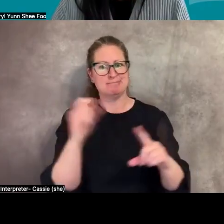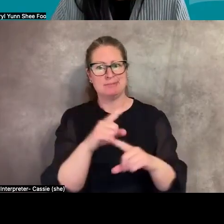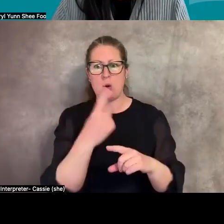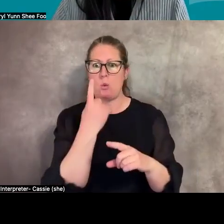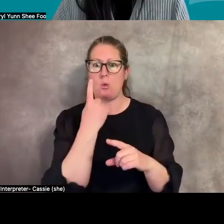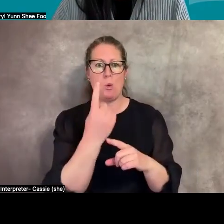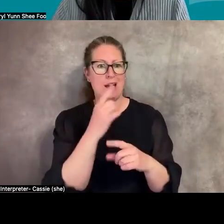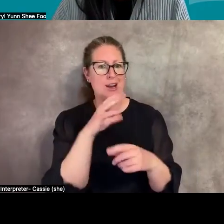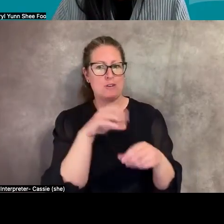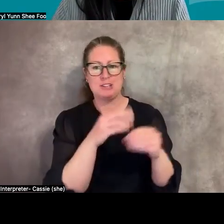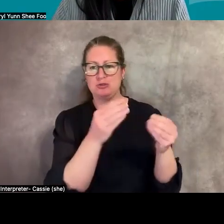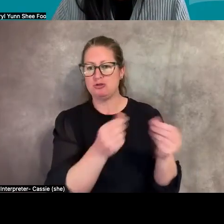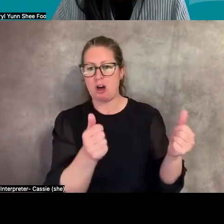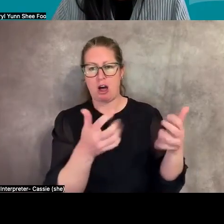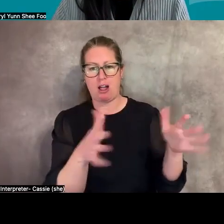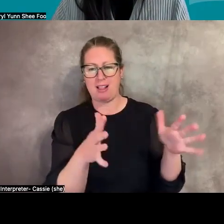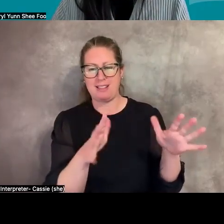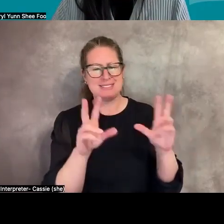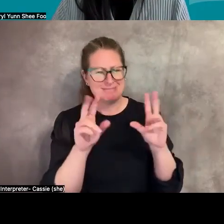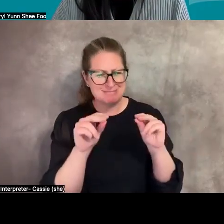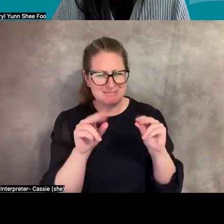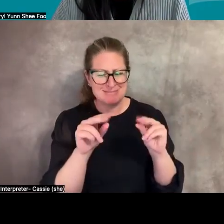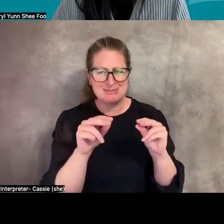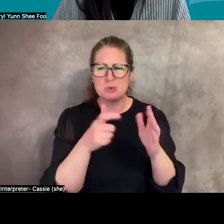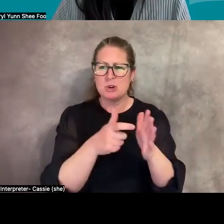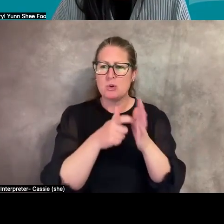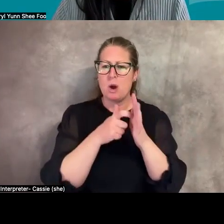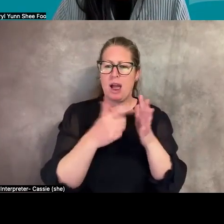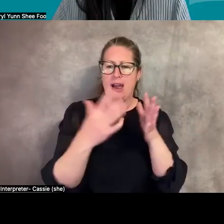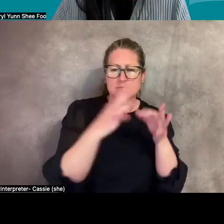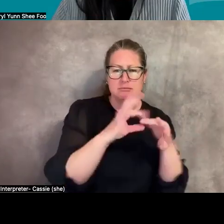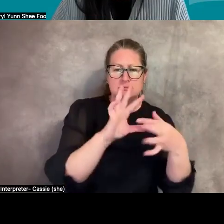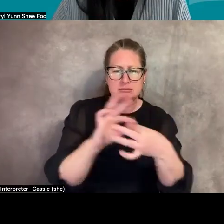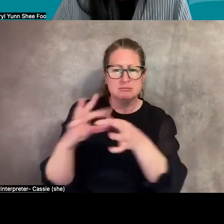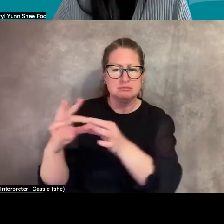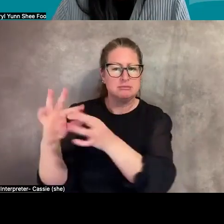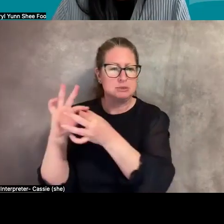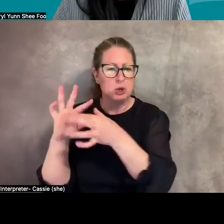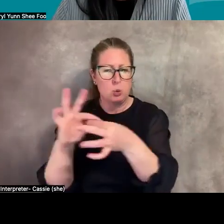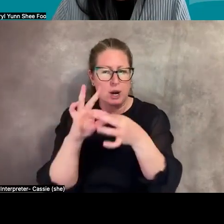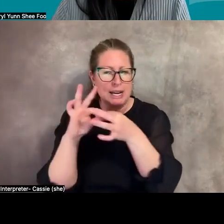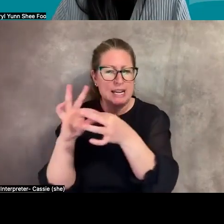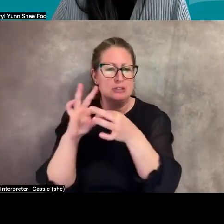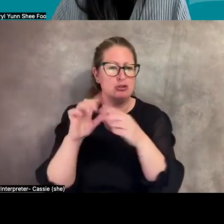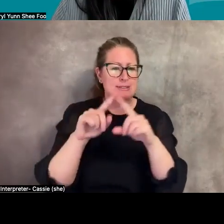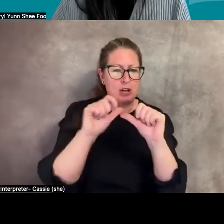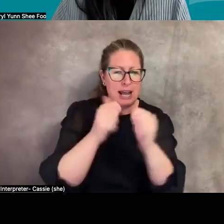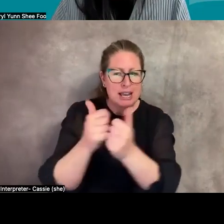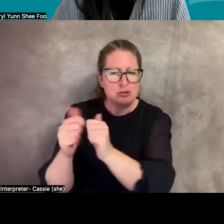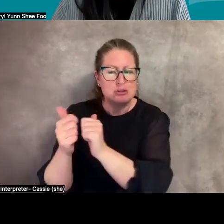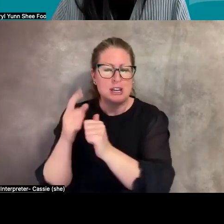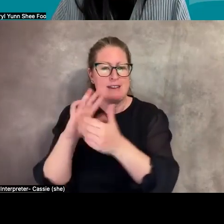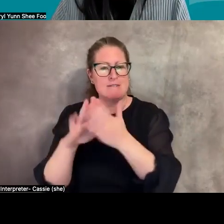really require coordinated action through a cross-agency coalition effort.